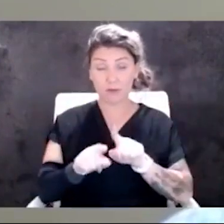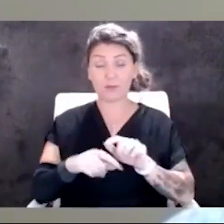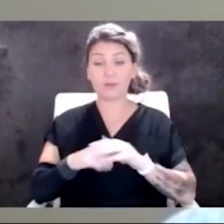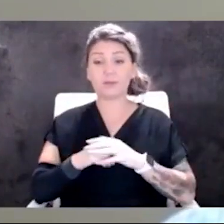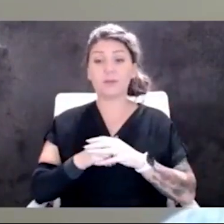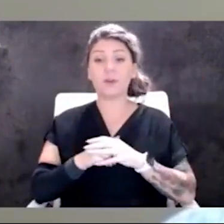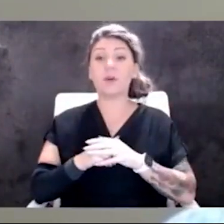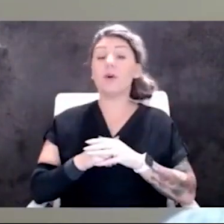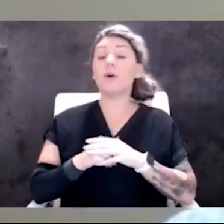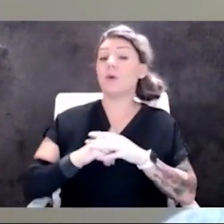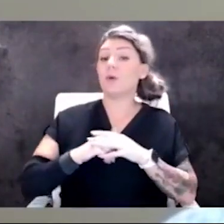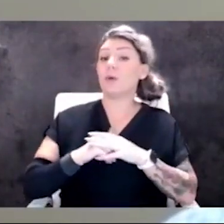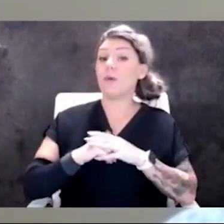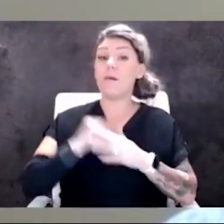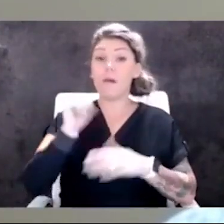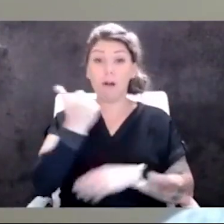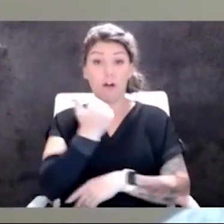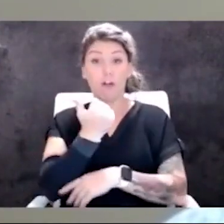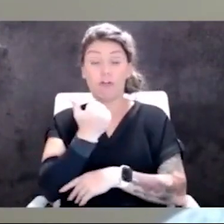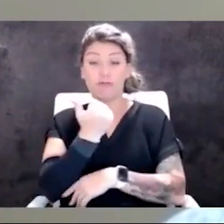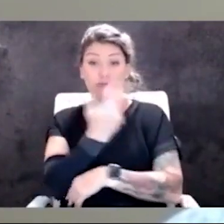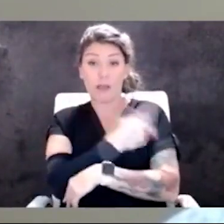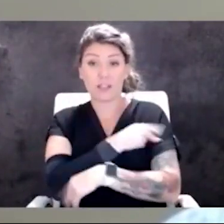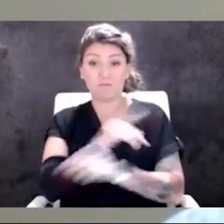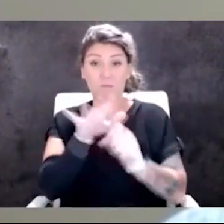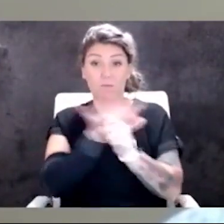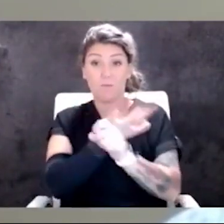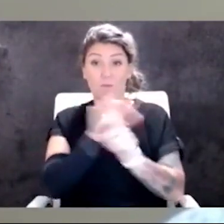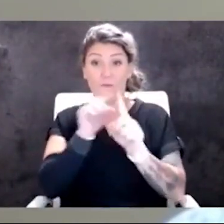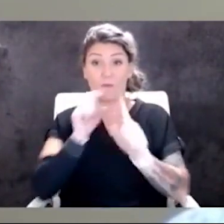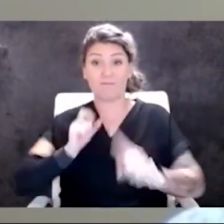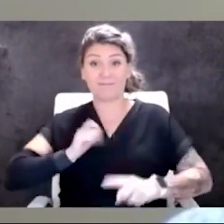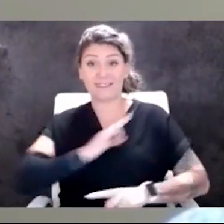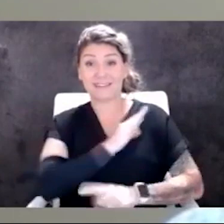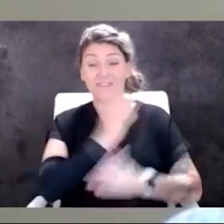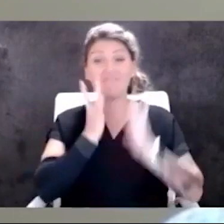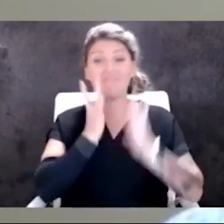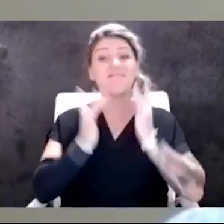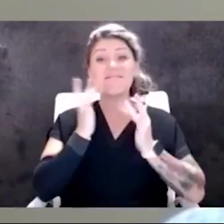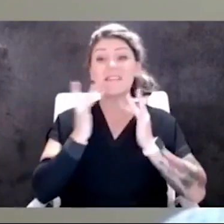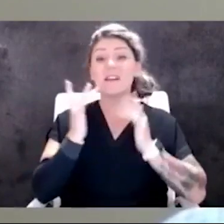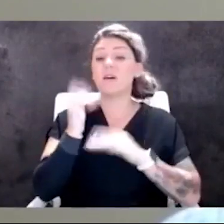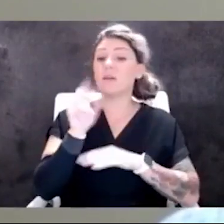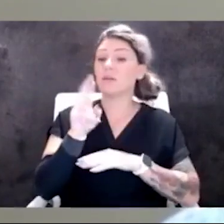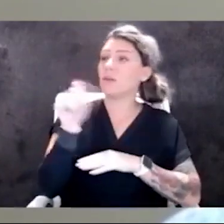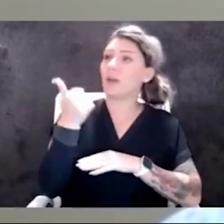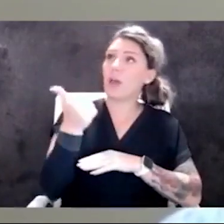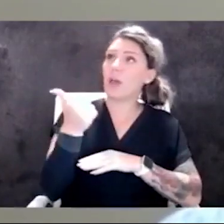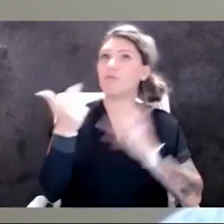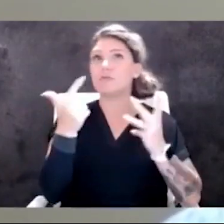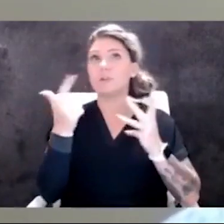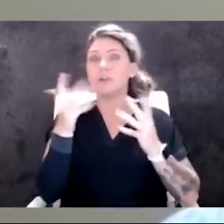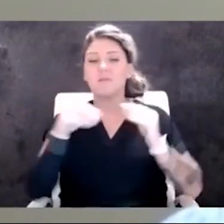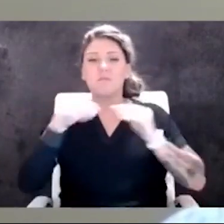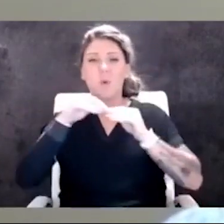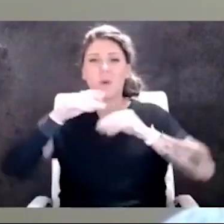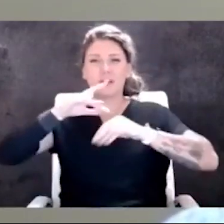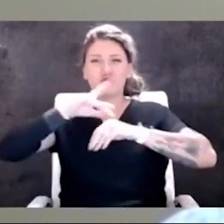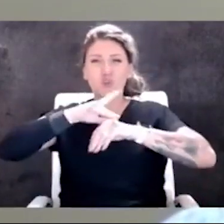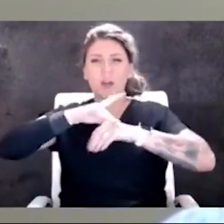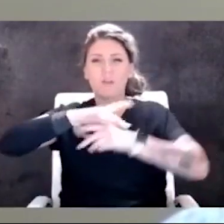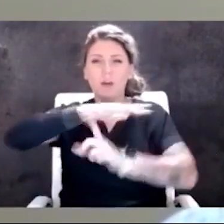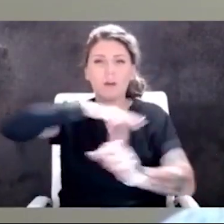when other facilities are full from staffing, or I would say other facilities, being more geographic facilities, are full